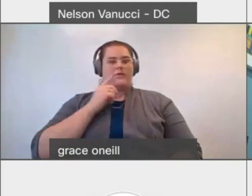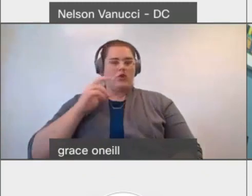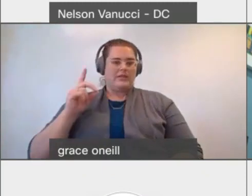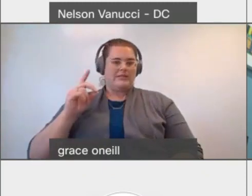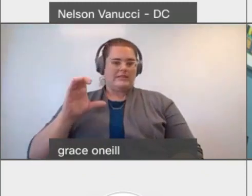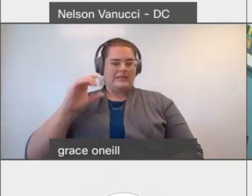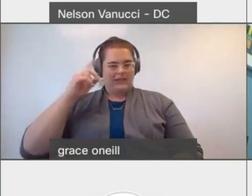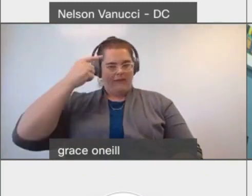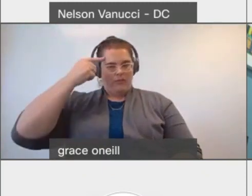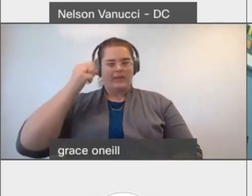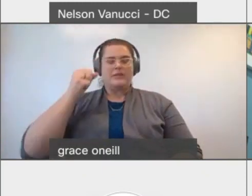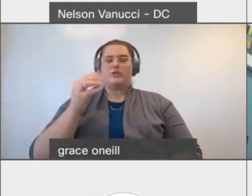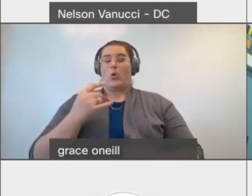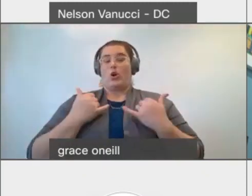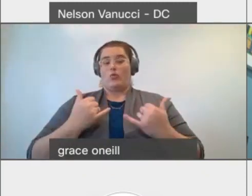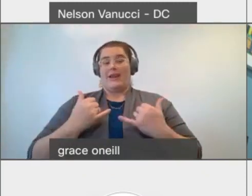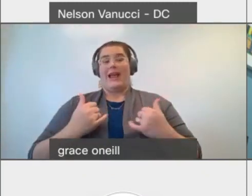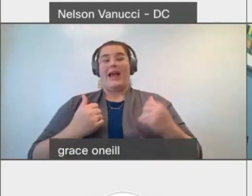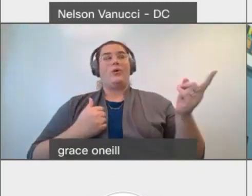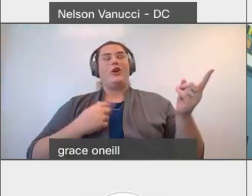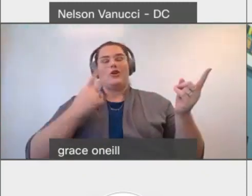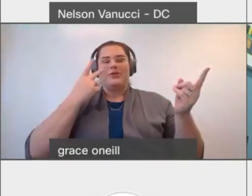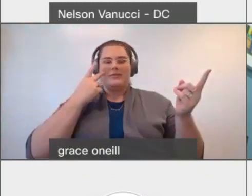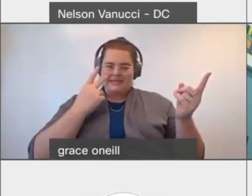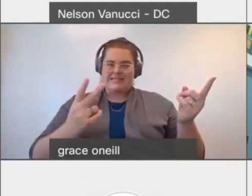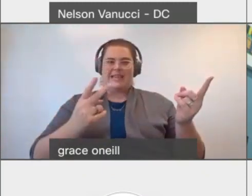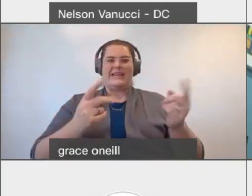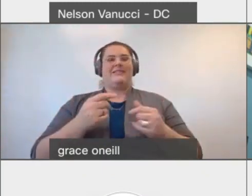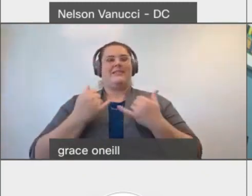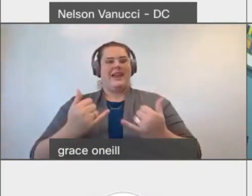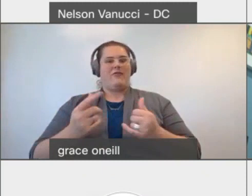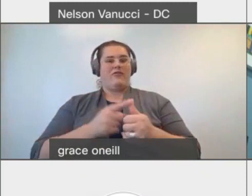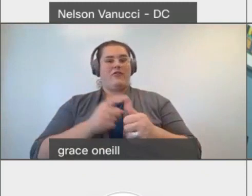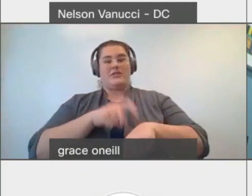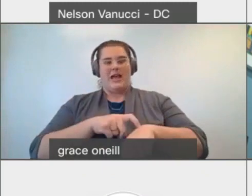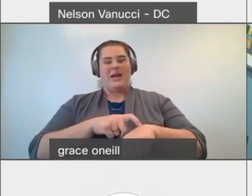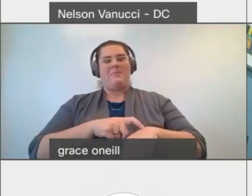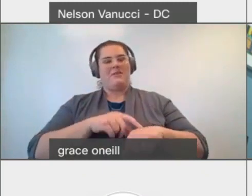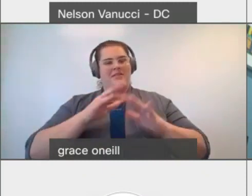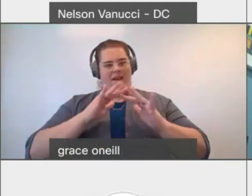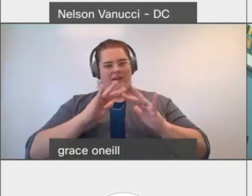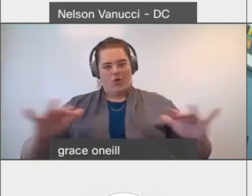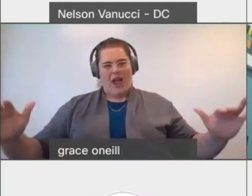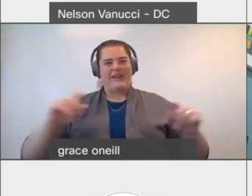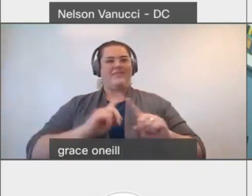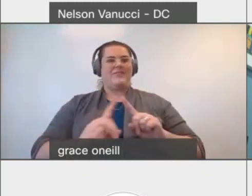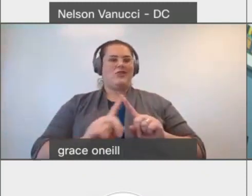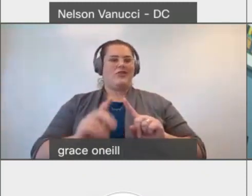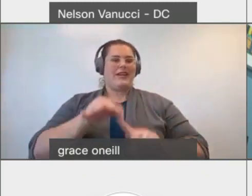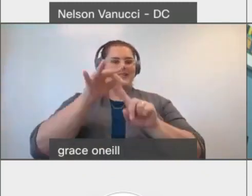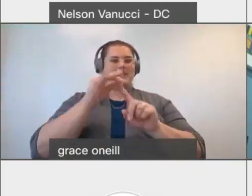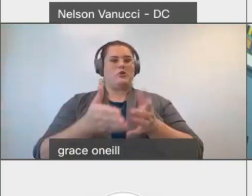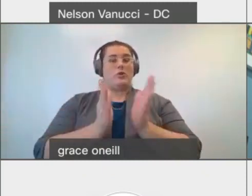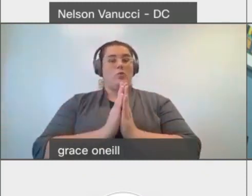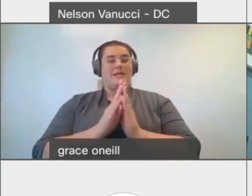they are just now seeing the variety of exemption requests that people have